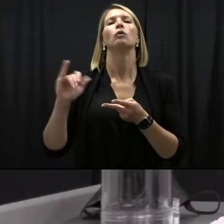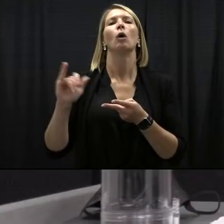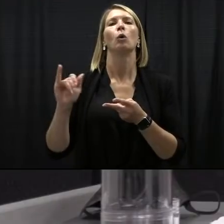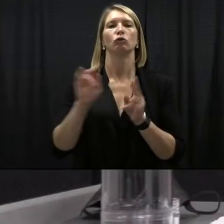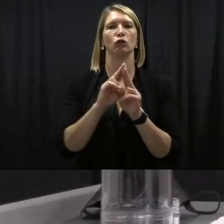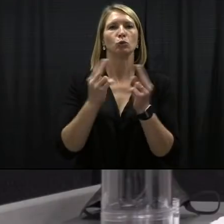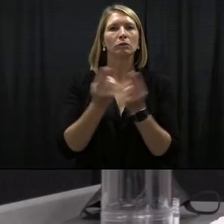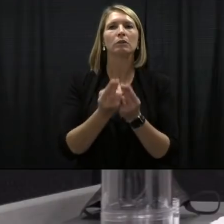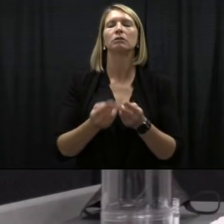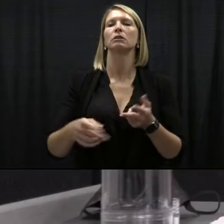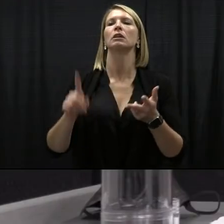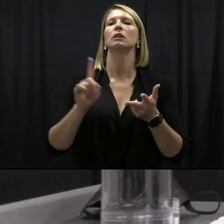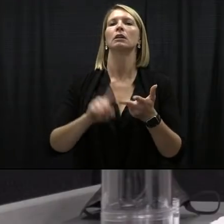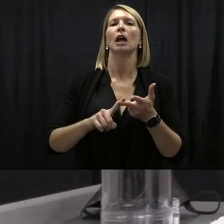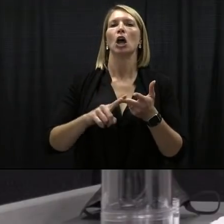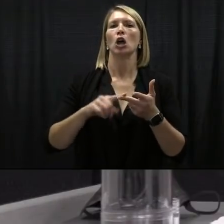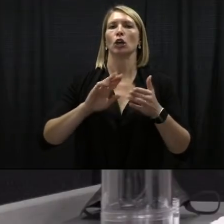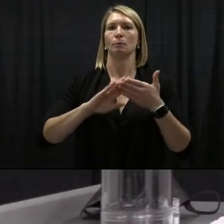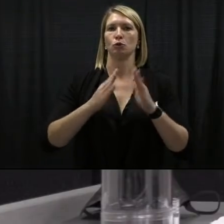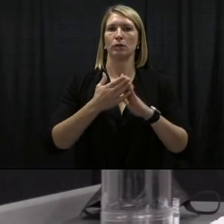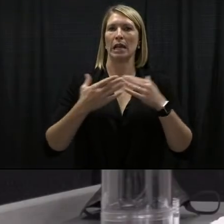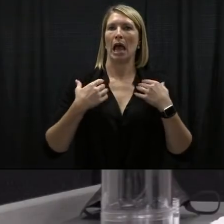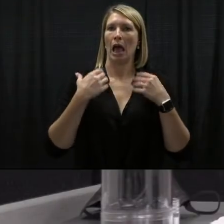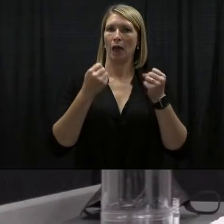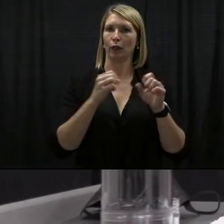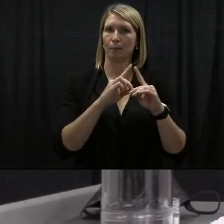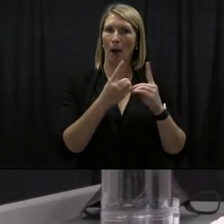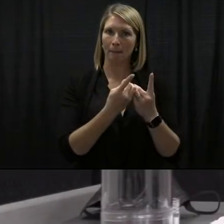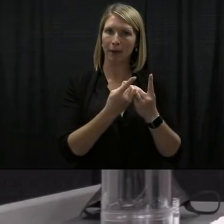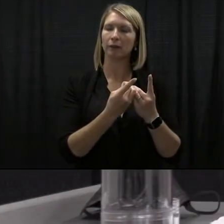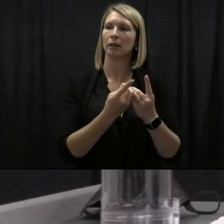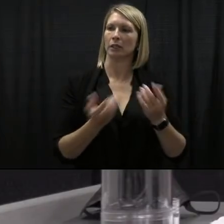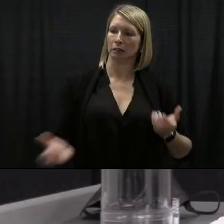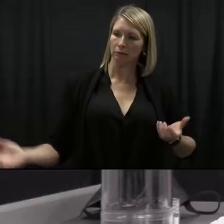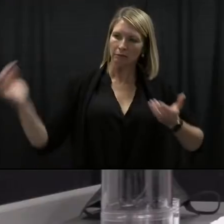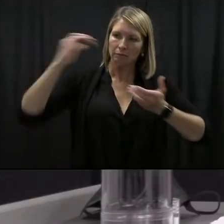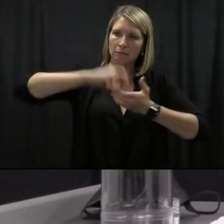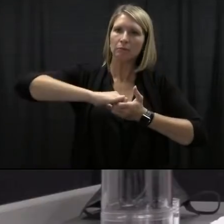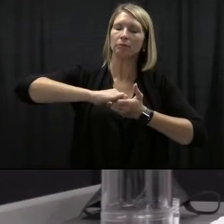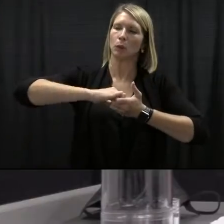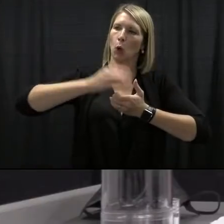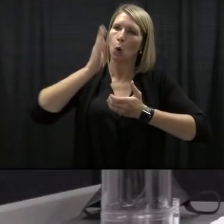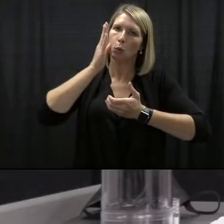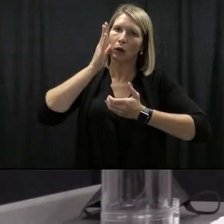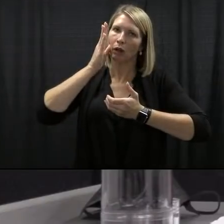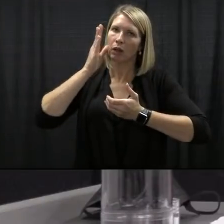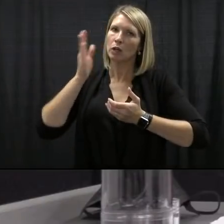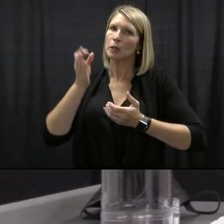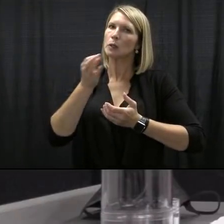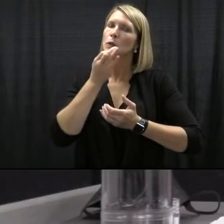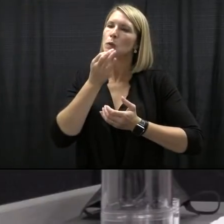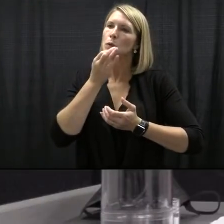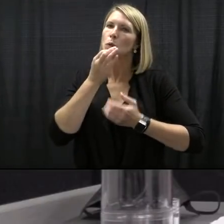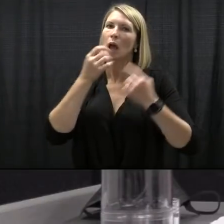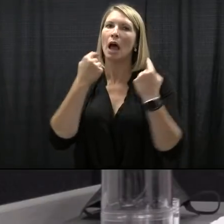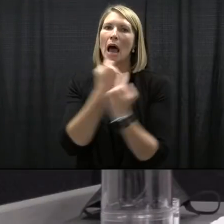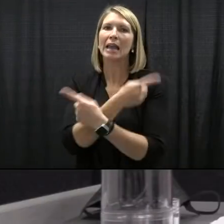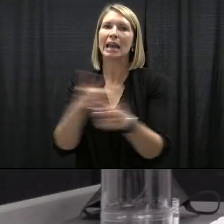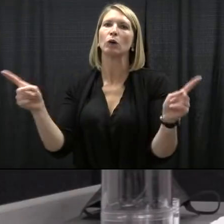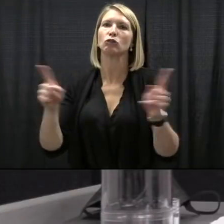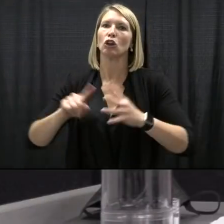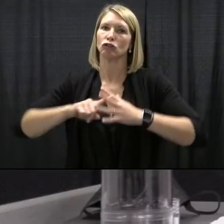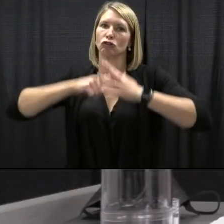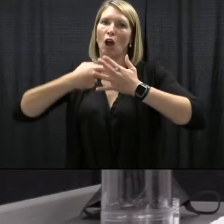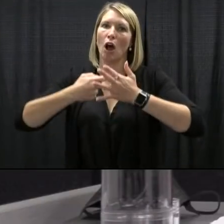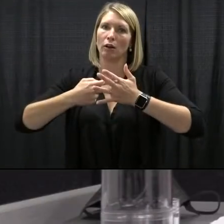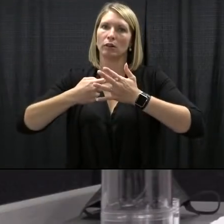my own department. So I'd like to thank everyone involved in this process as we work towards the official launch of this next week.